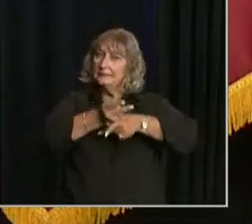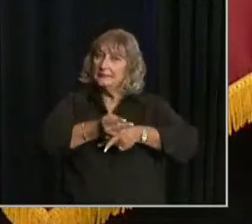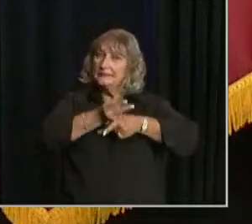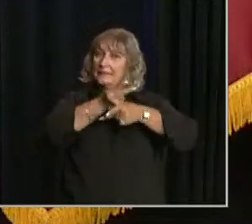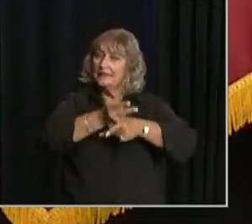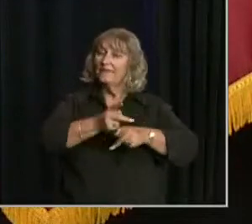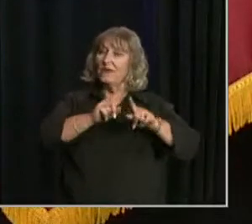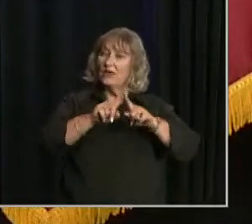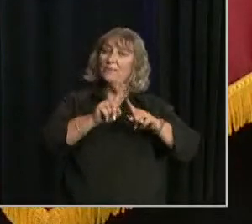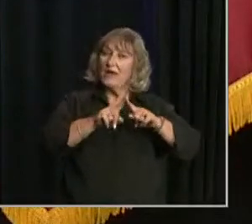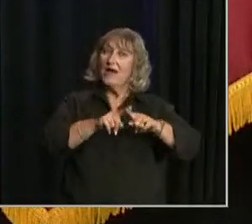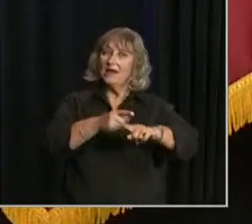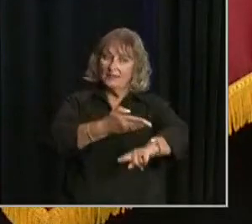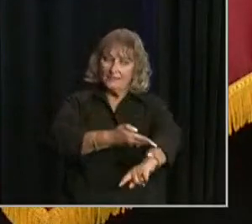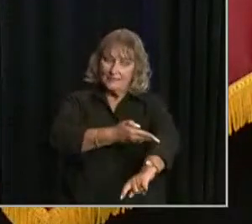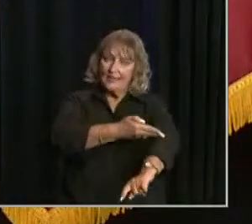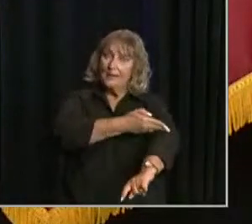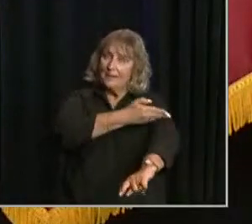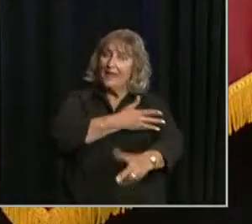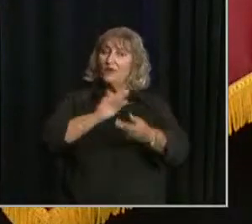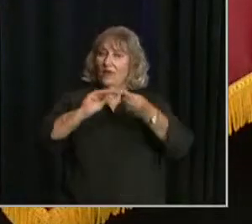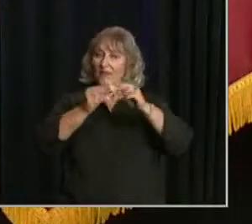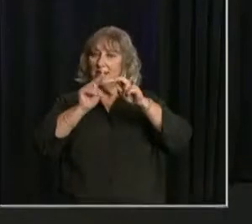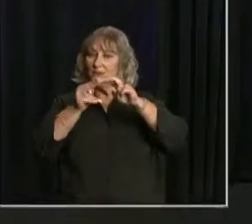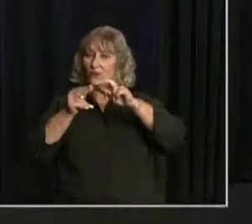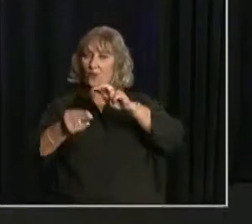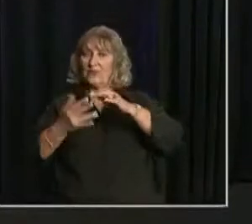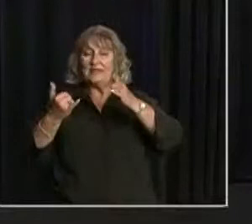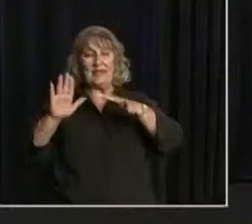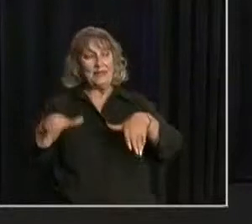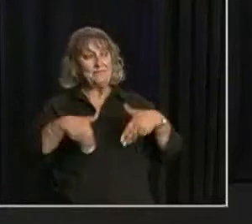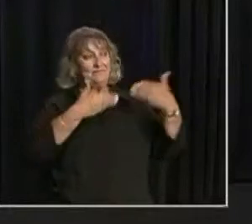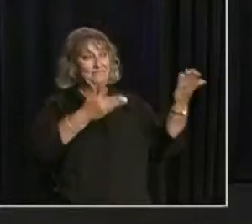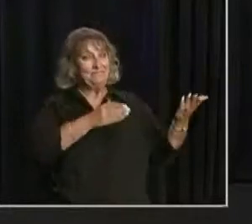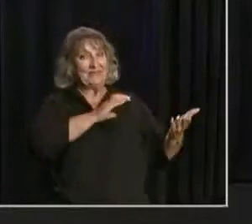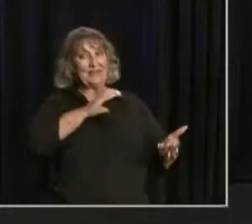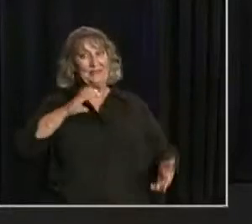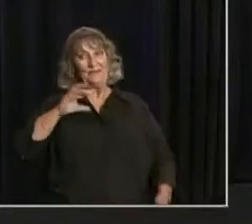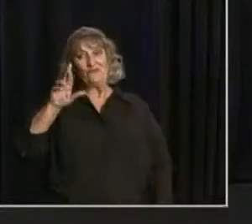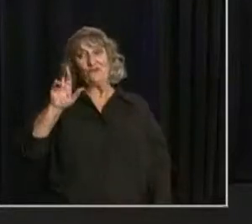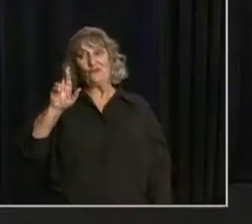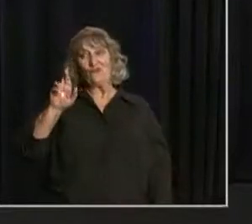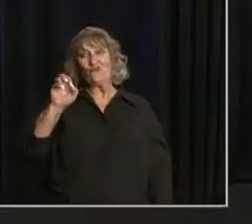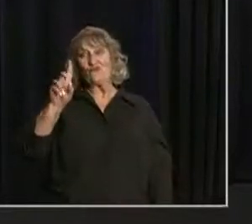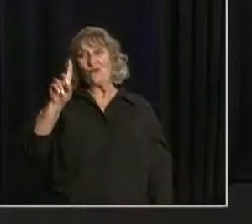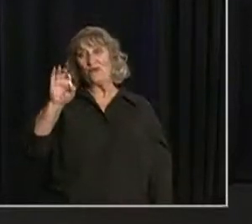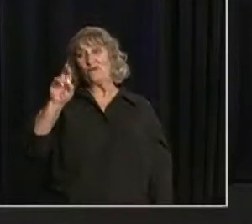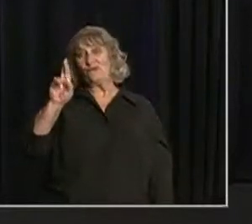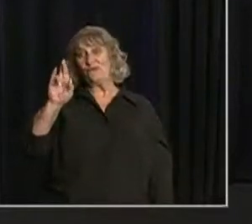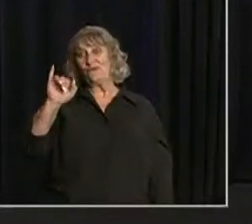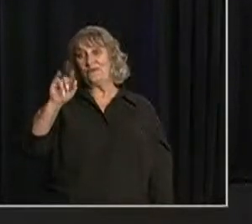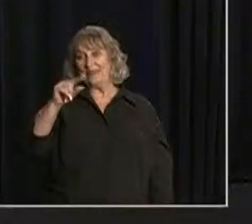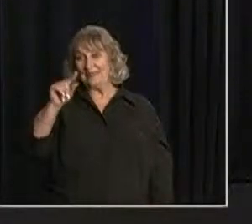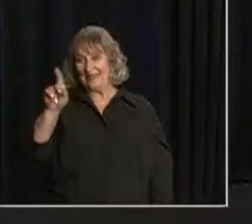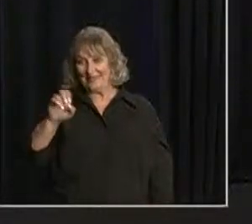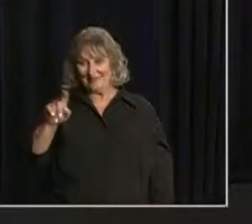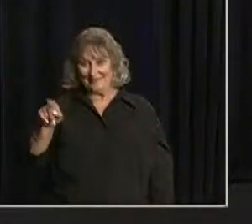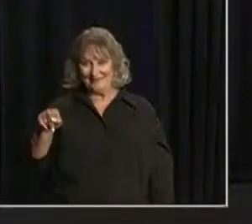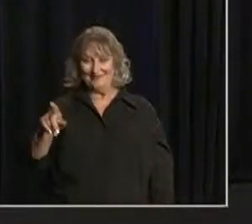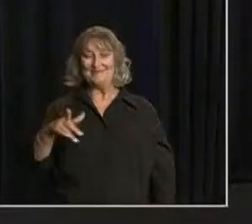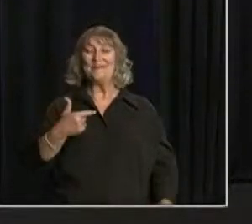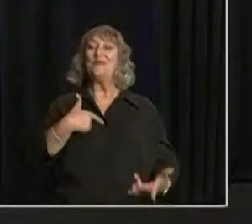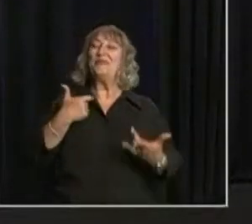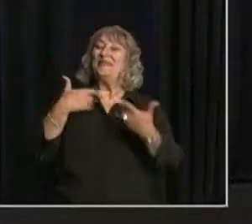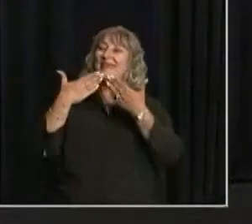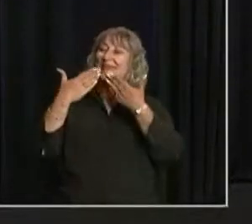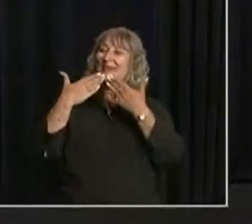right direction until it's ultimately behind us. Let me turn it over now to Commissioner Rodriguez. Great, thank you, Mayor, and want to echo the fact that